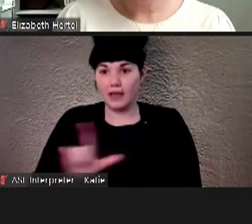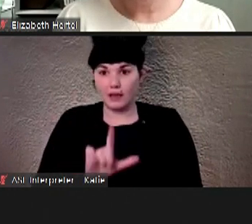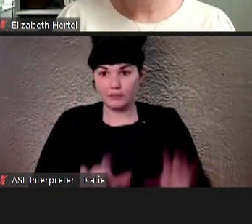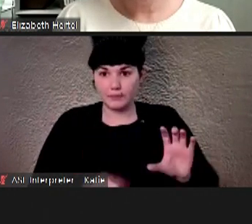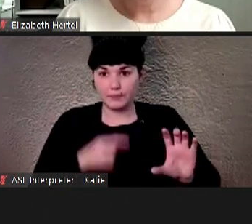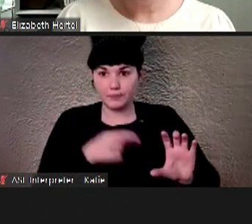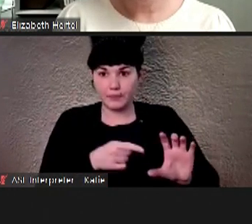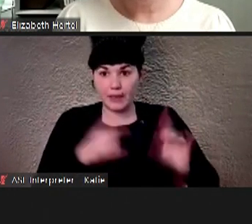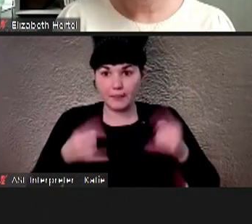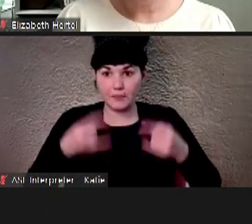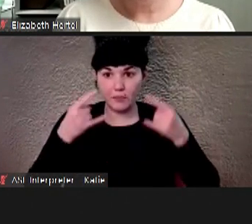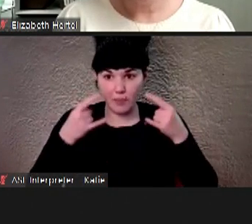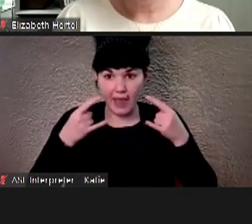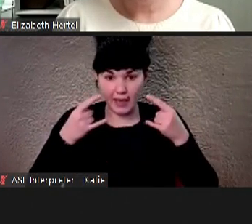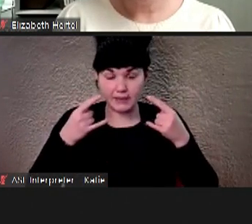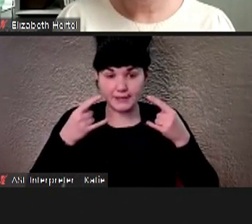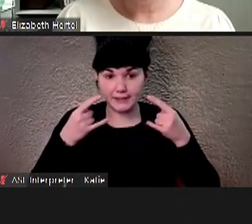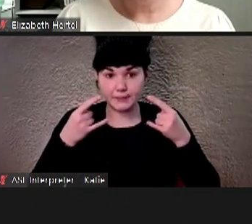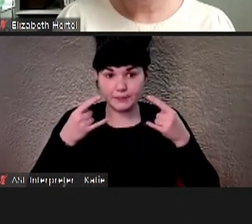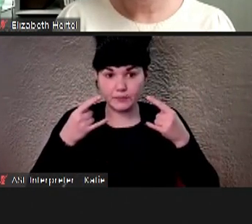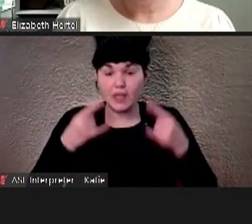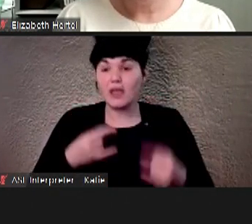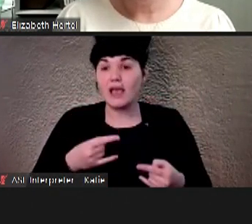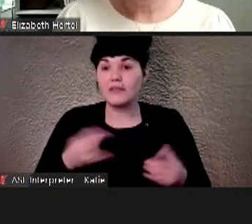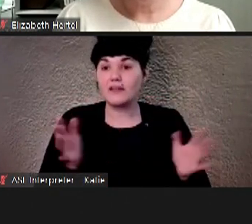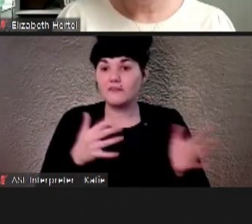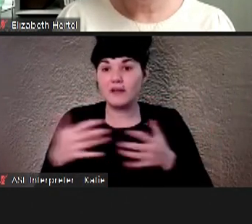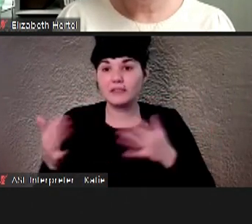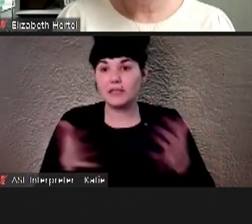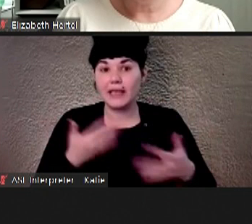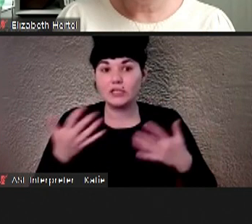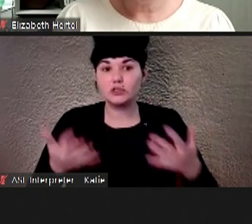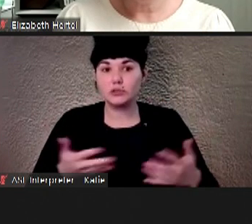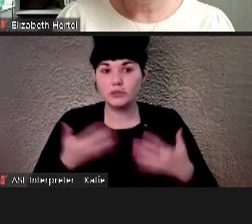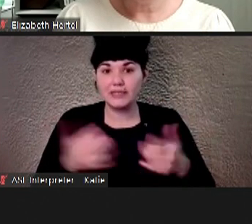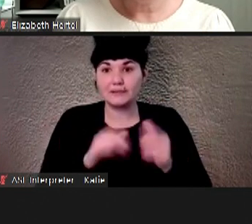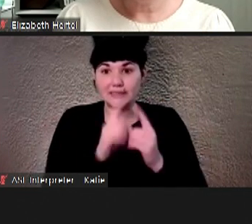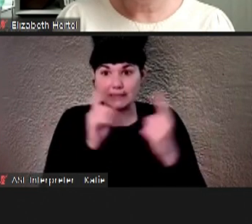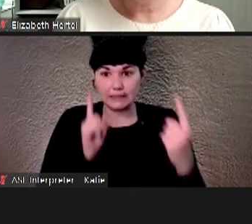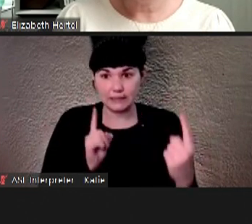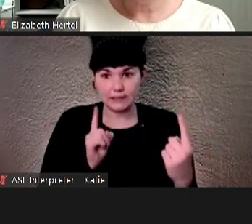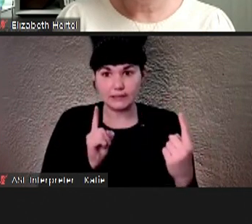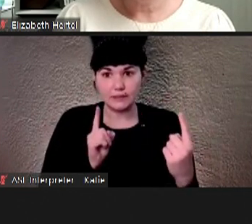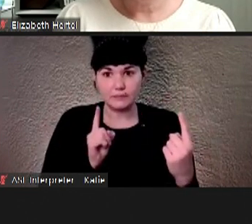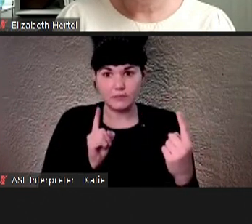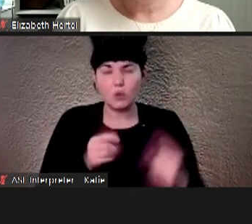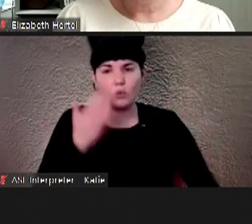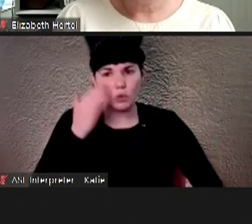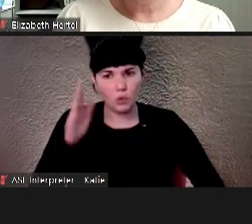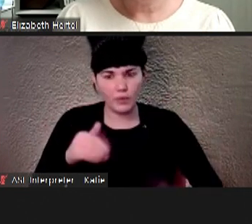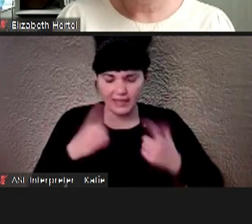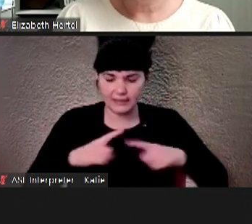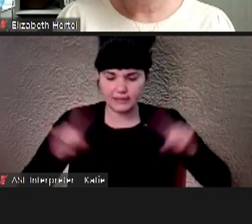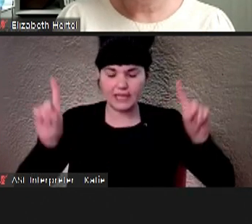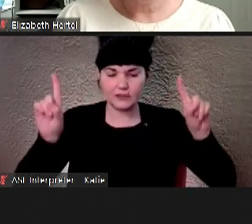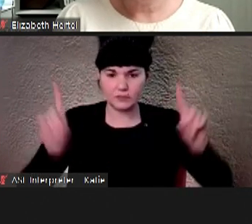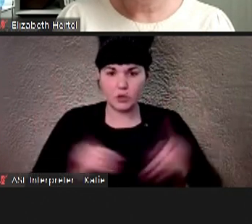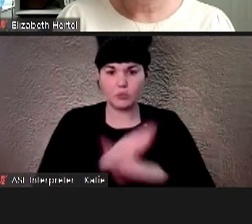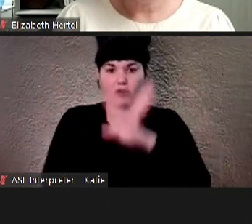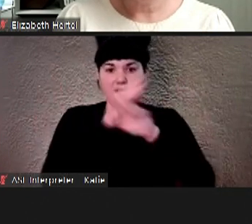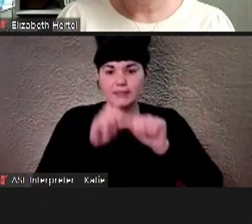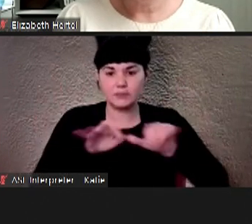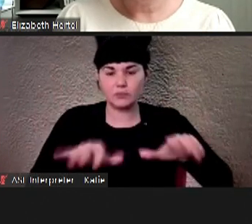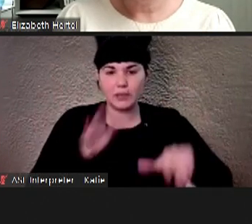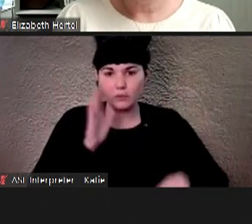that these are proven solutions that work to prevent spread. What has become more important than ever as we look at Omicron and